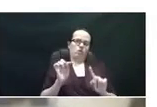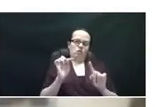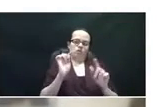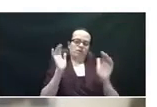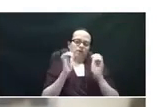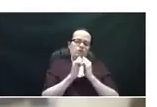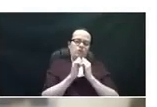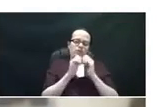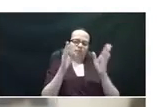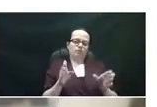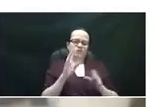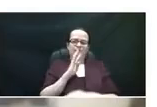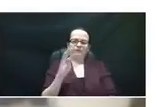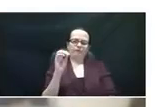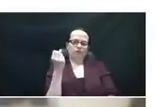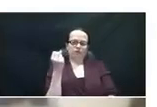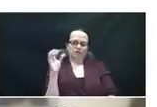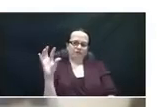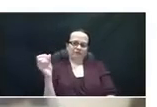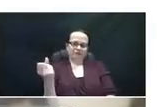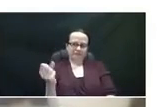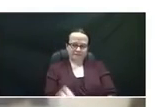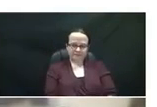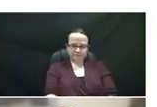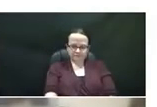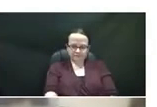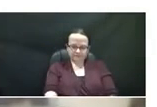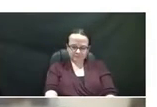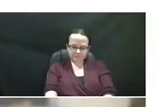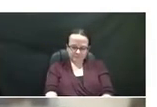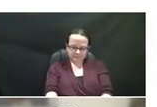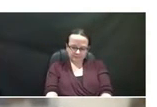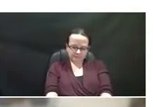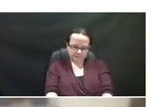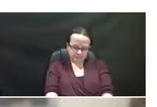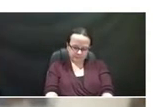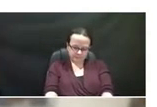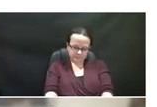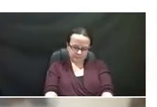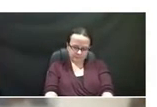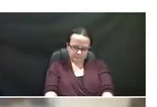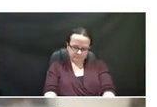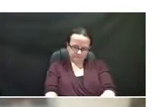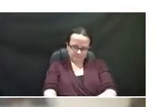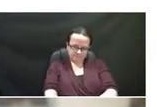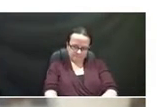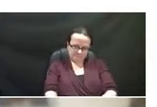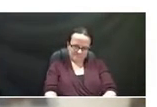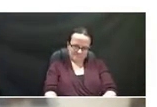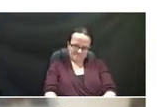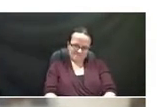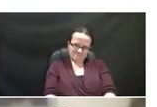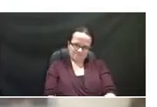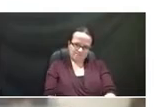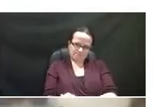their 40s or 50s. Next slide. The different bases for us in our baseball